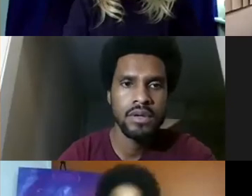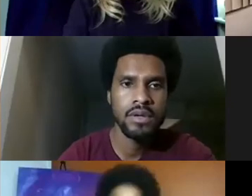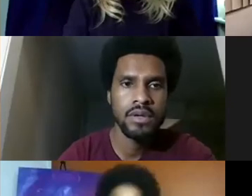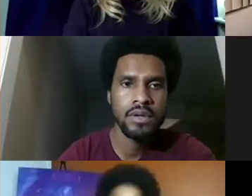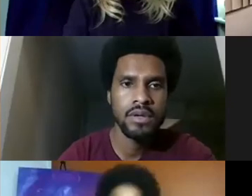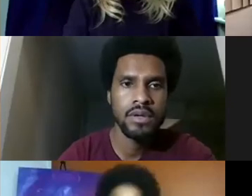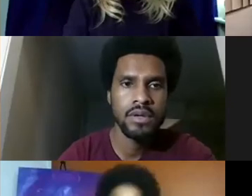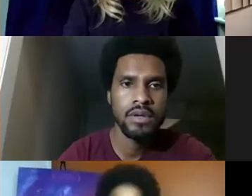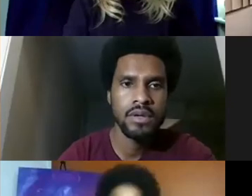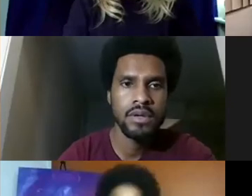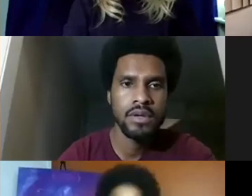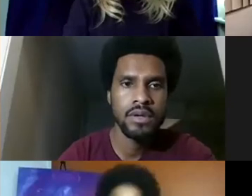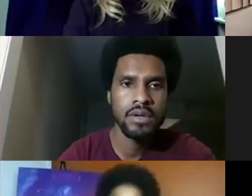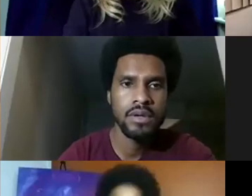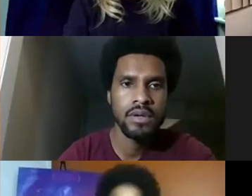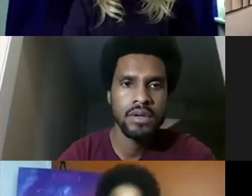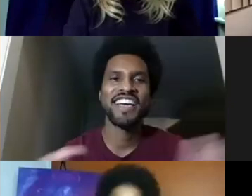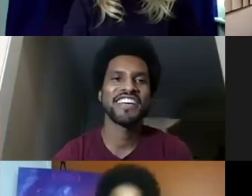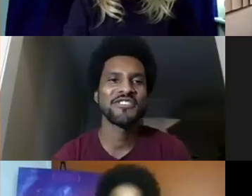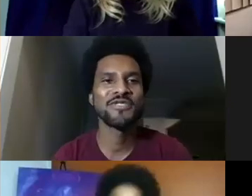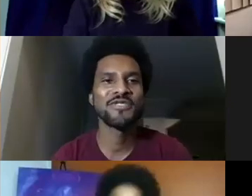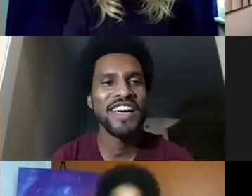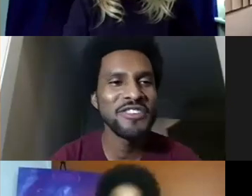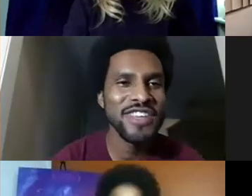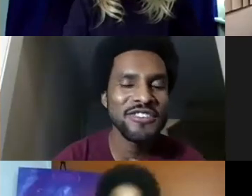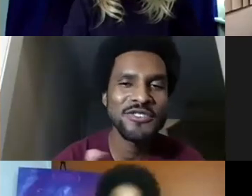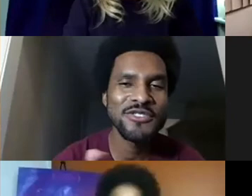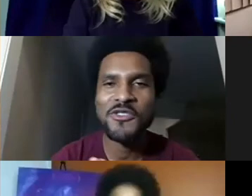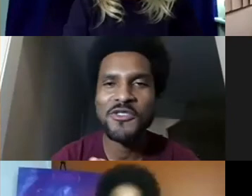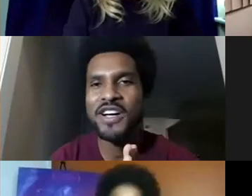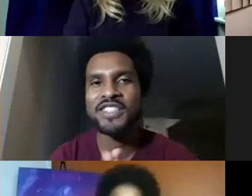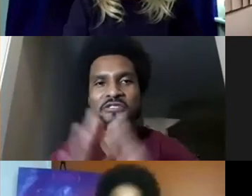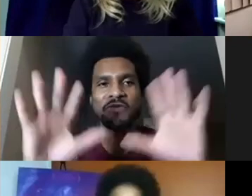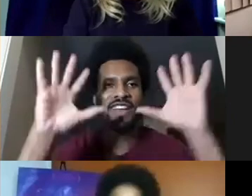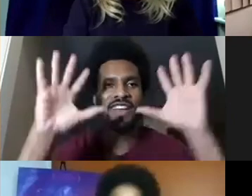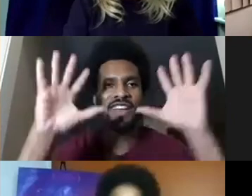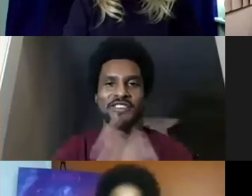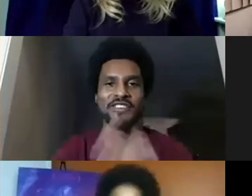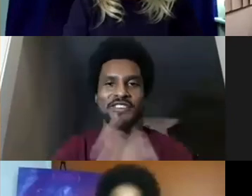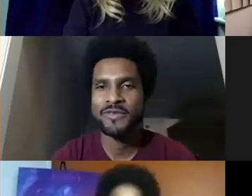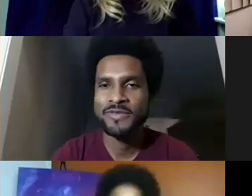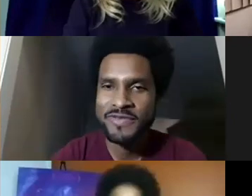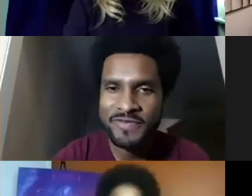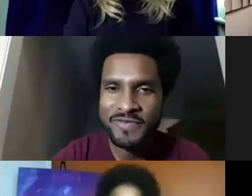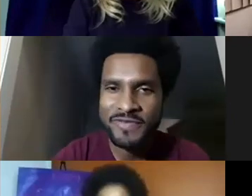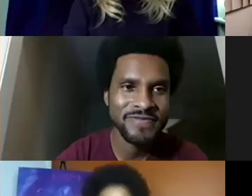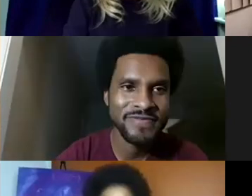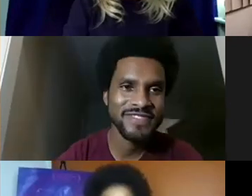Amy, Dan, Randall, Marsha. Thank you. Thank you. Thank you so much, everybody. Thank you. Thank you, guys.